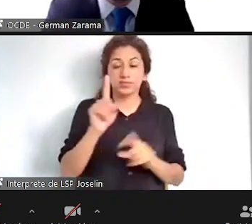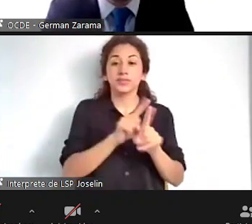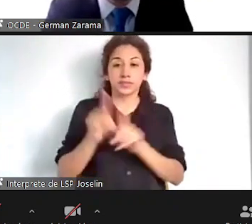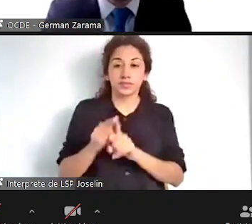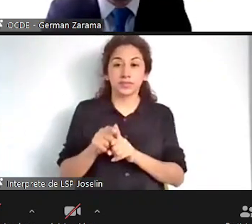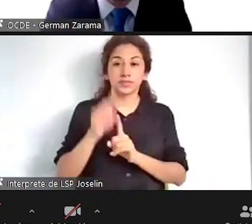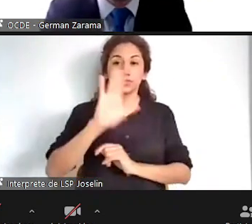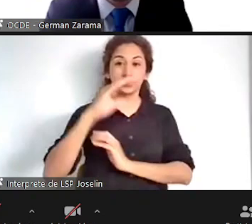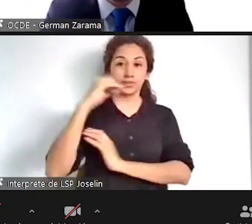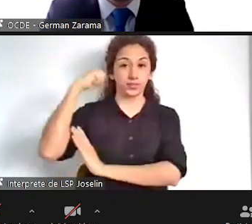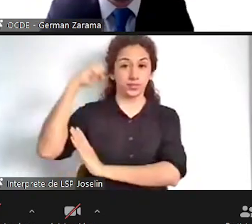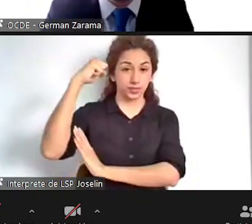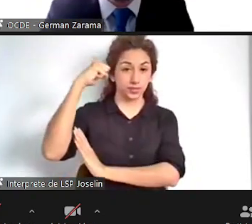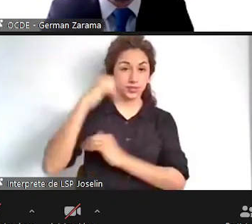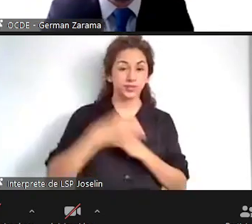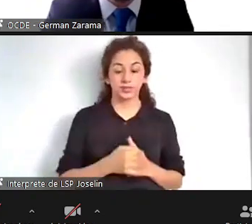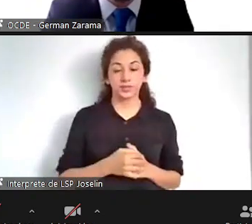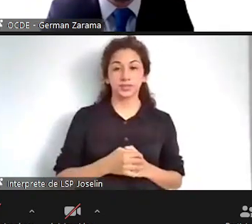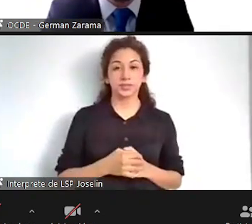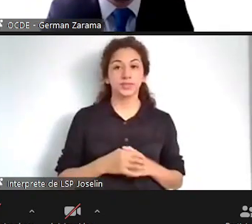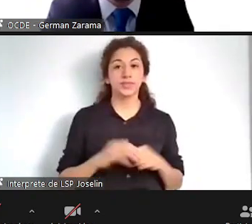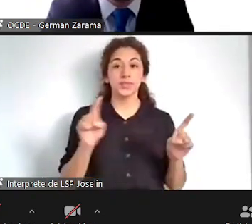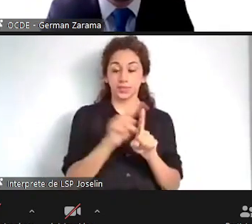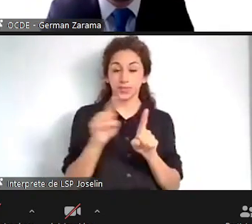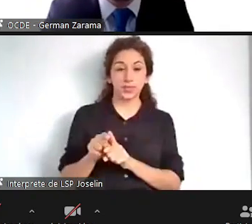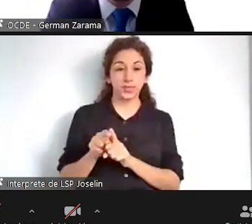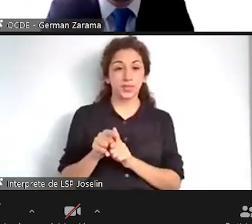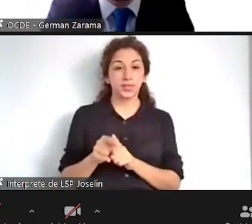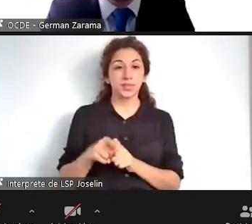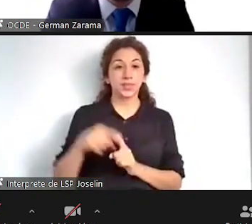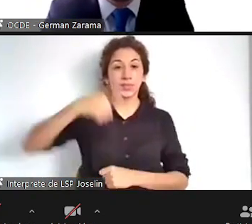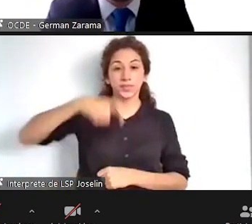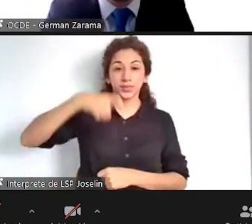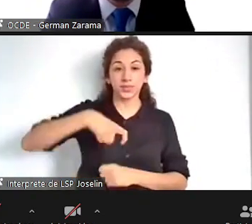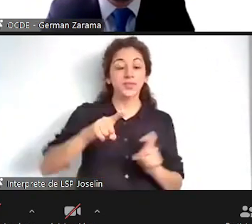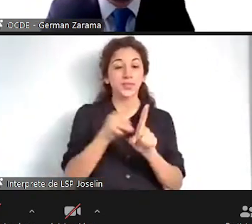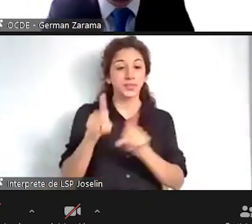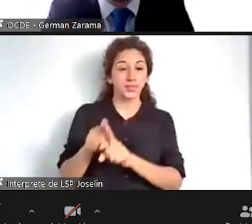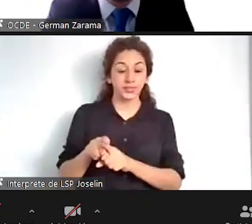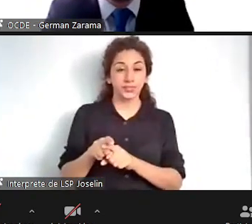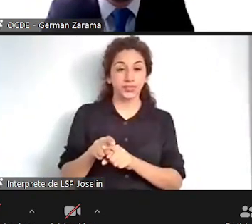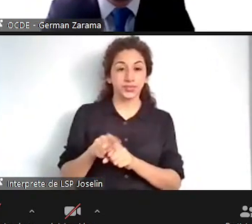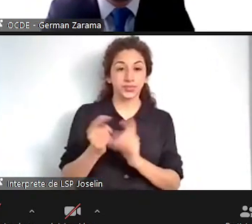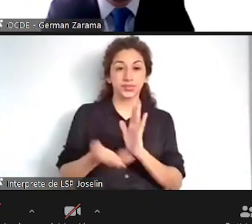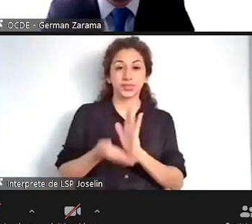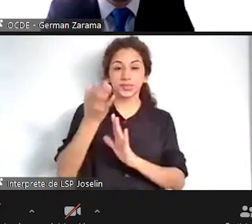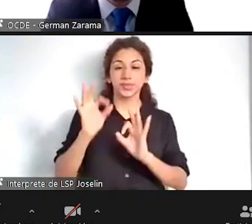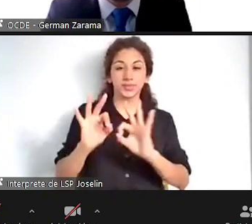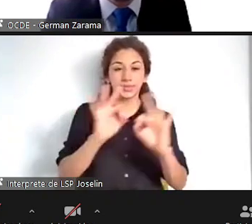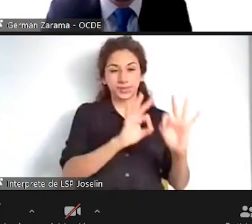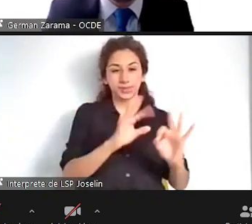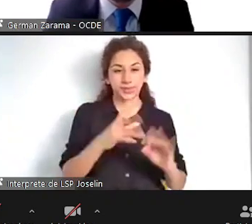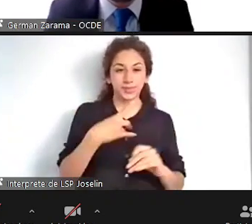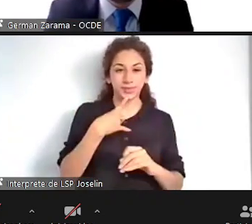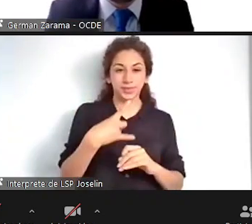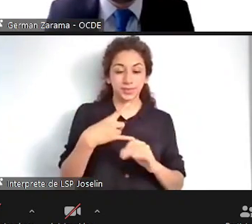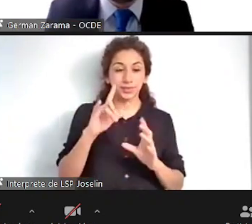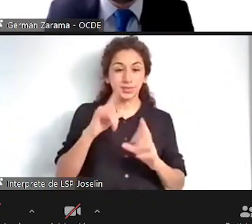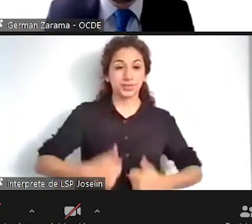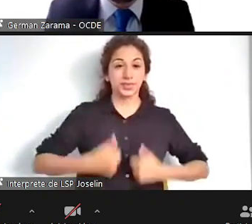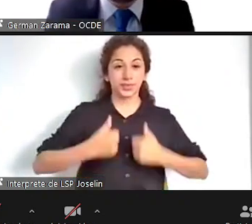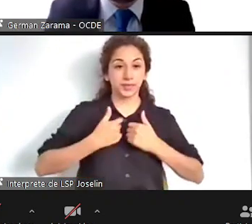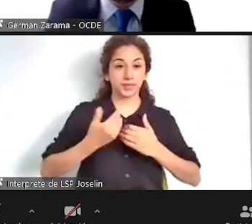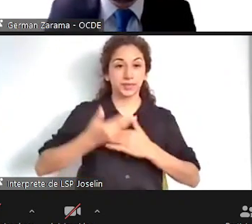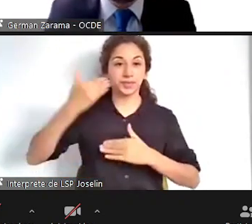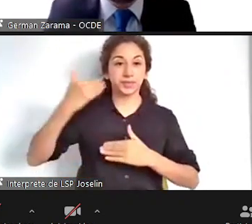economy but also through exercising their rights and also we require aside from what was